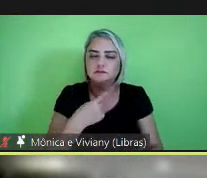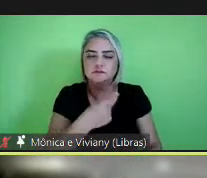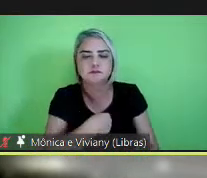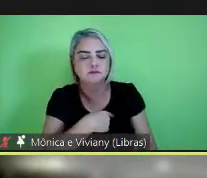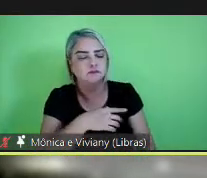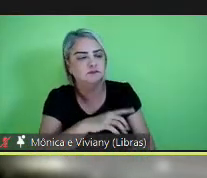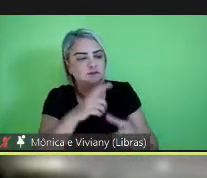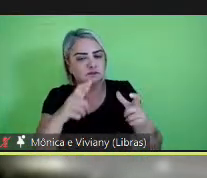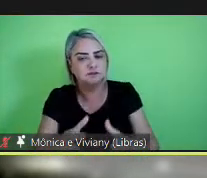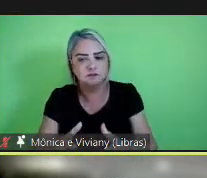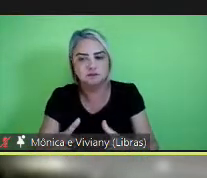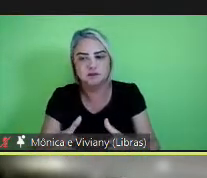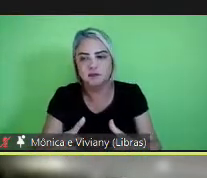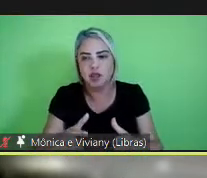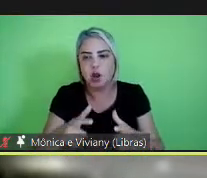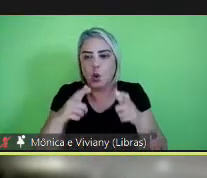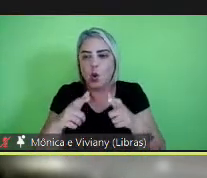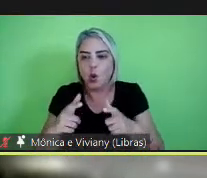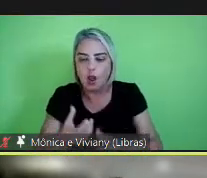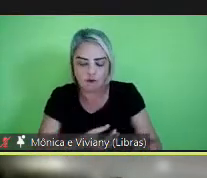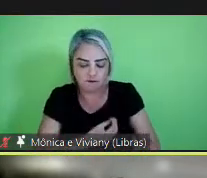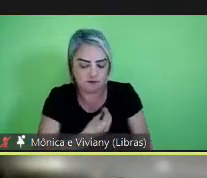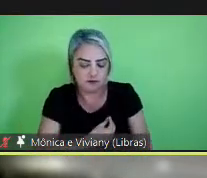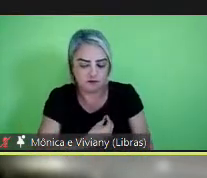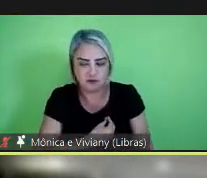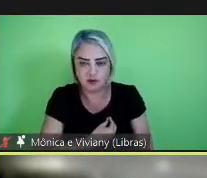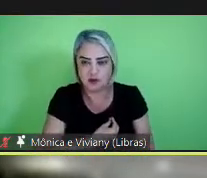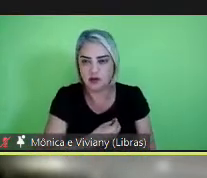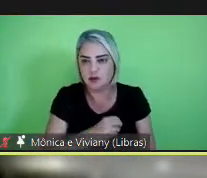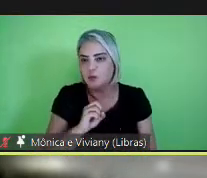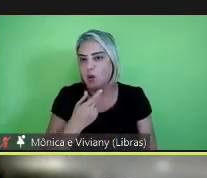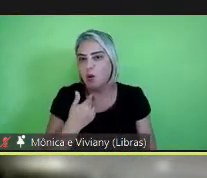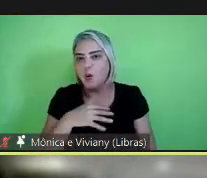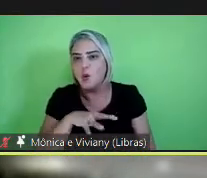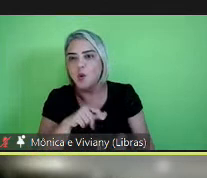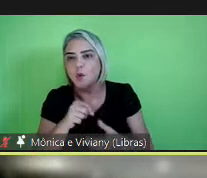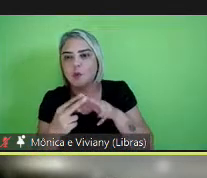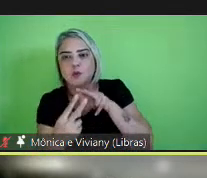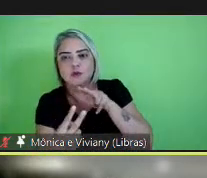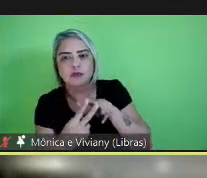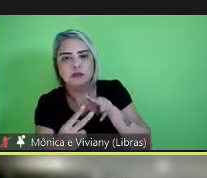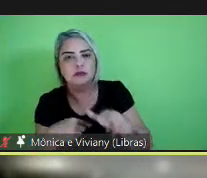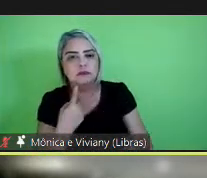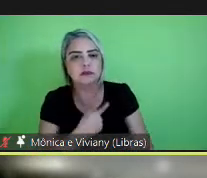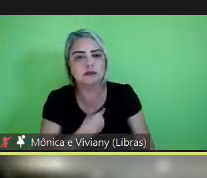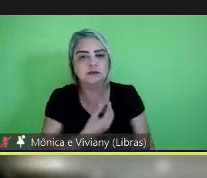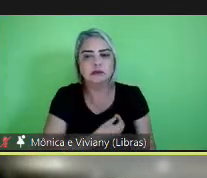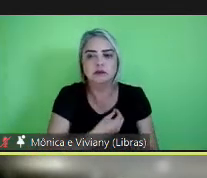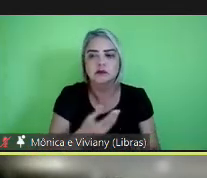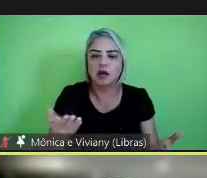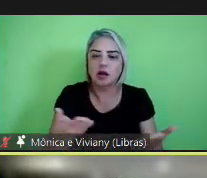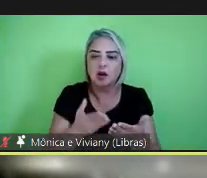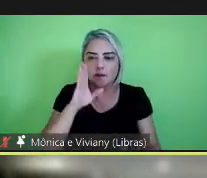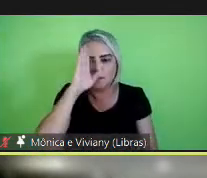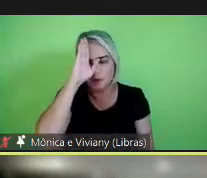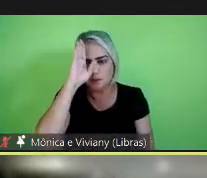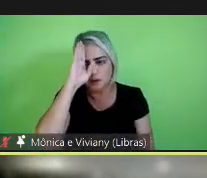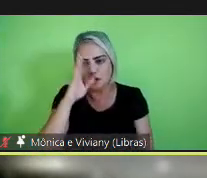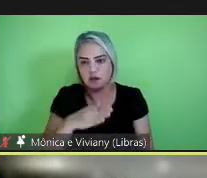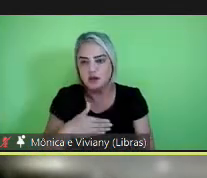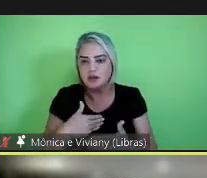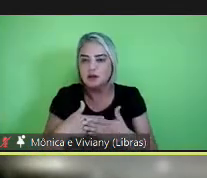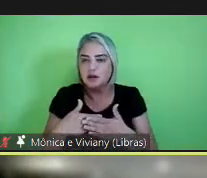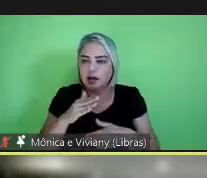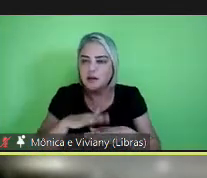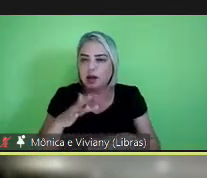places we live or the digital world that we all live in these days, is healthier, and that the options